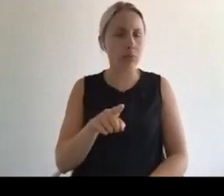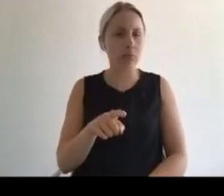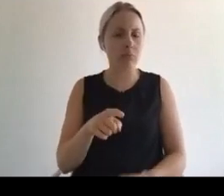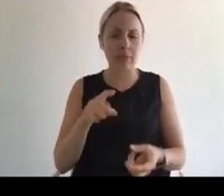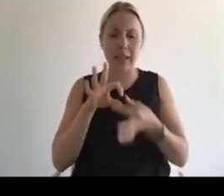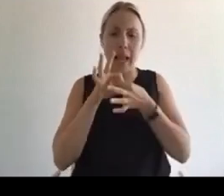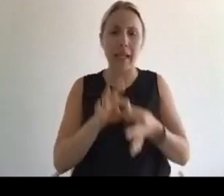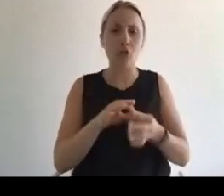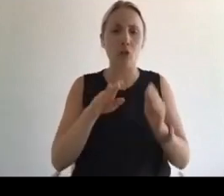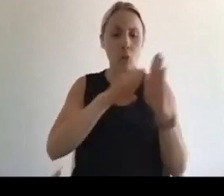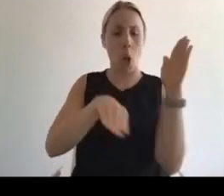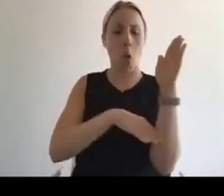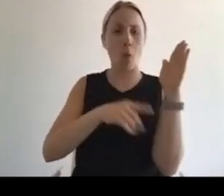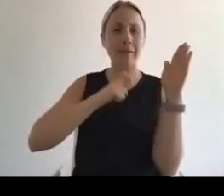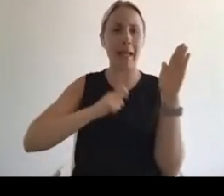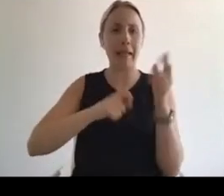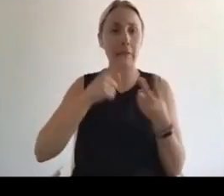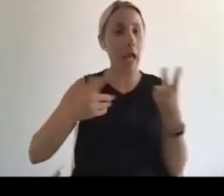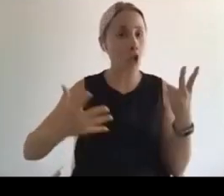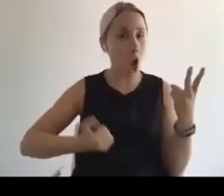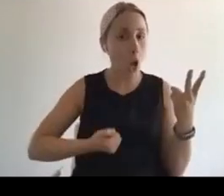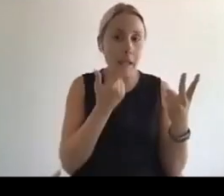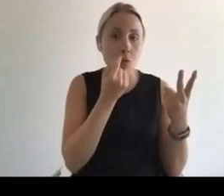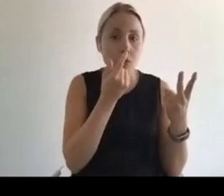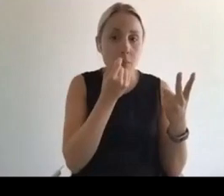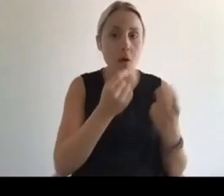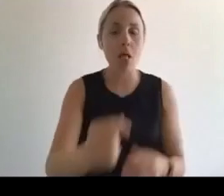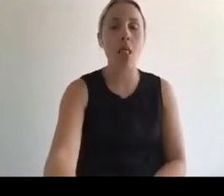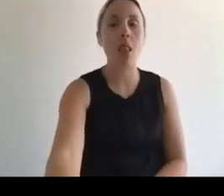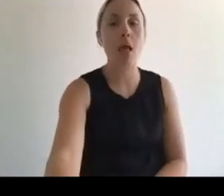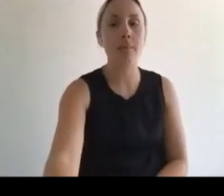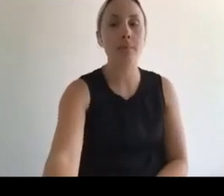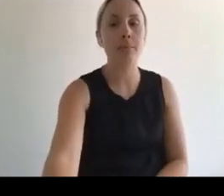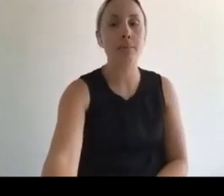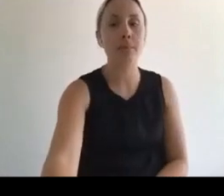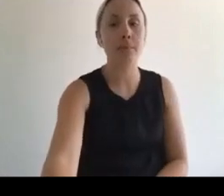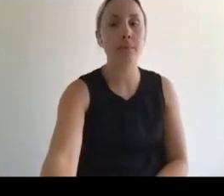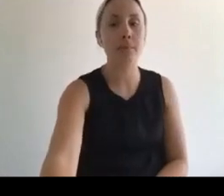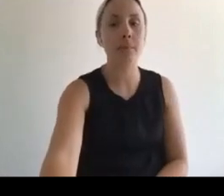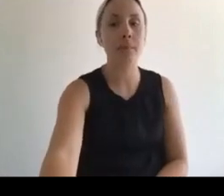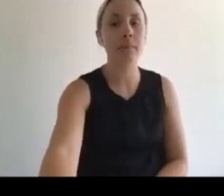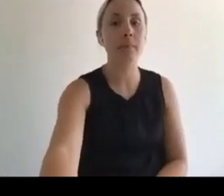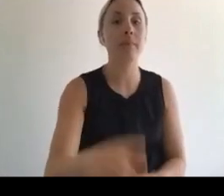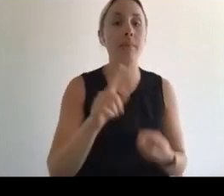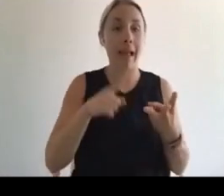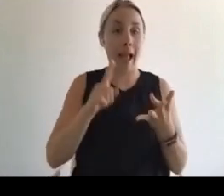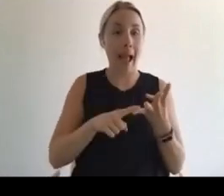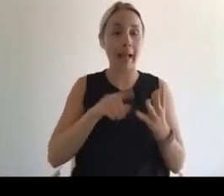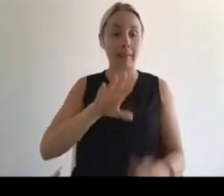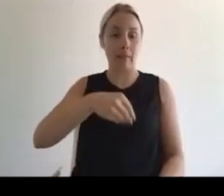earnings? And is pay in nursing low because it's a profession that is largely dominated by